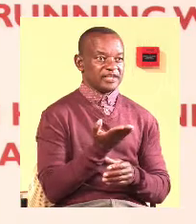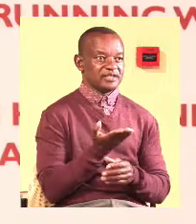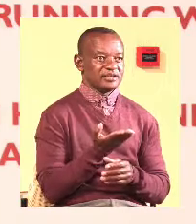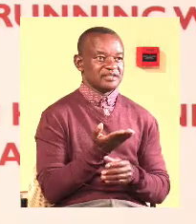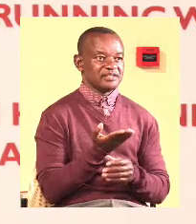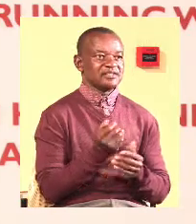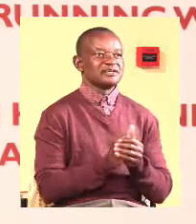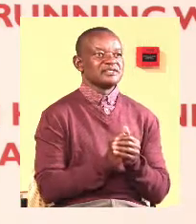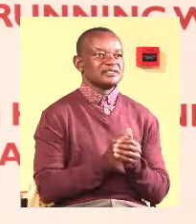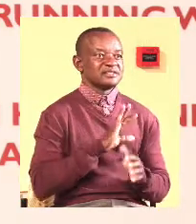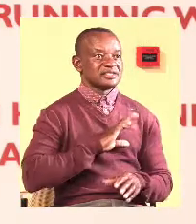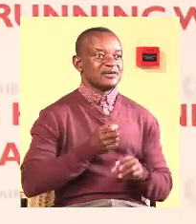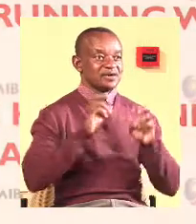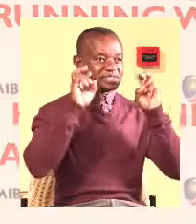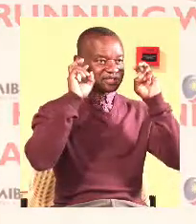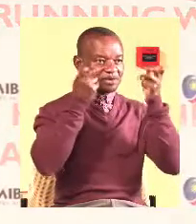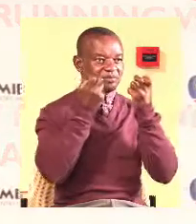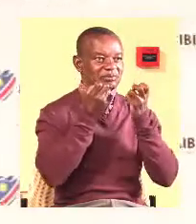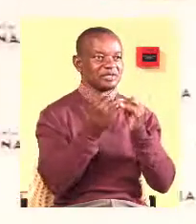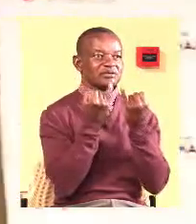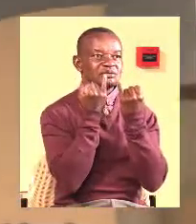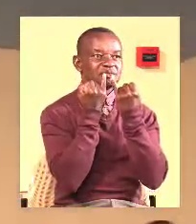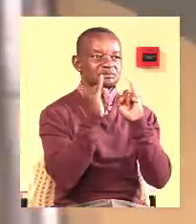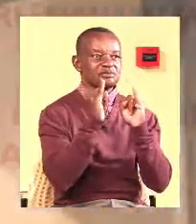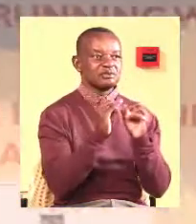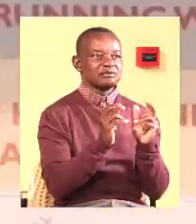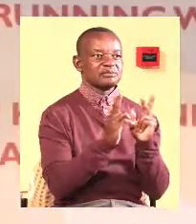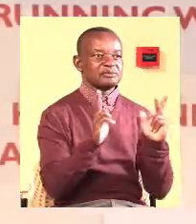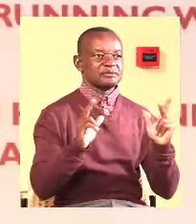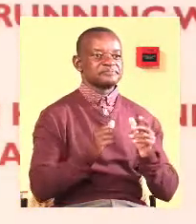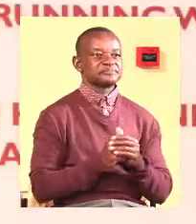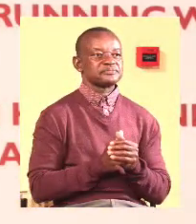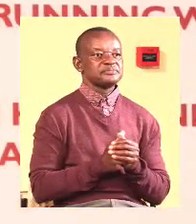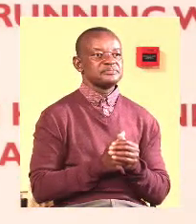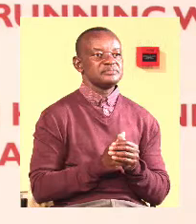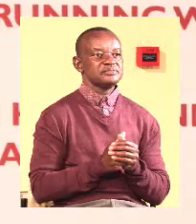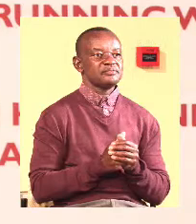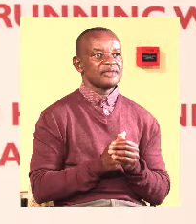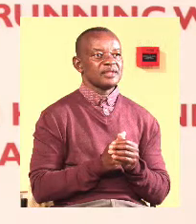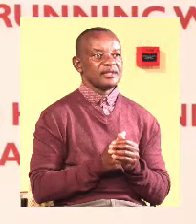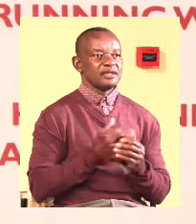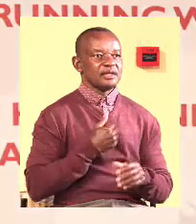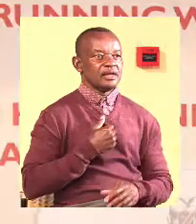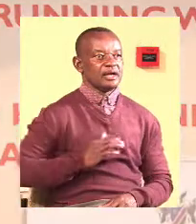you so much. And maybe let's just explain further, how do you